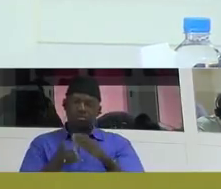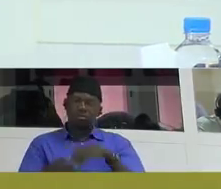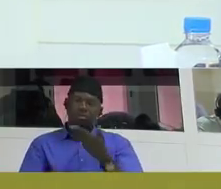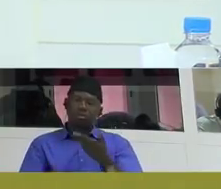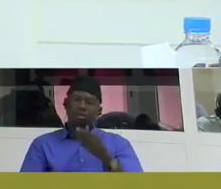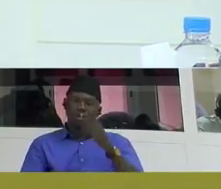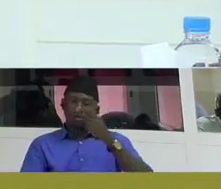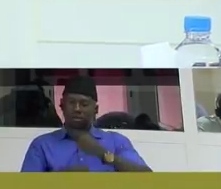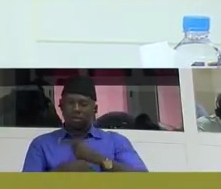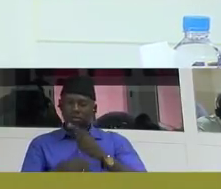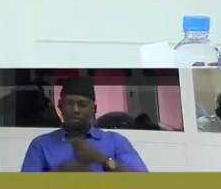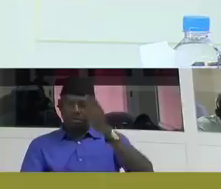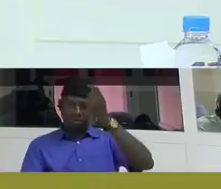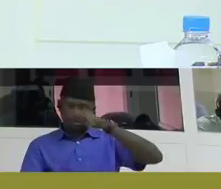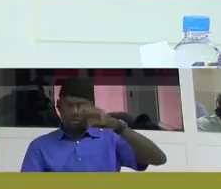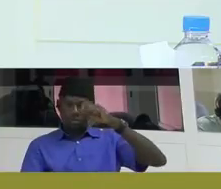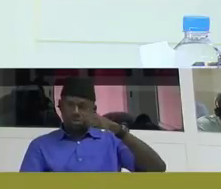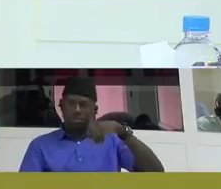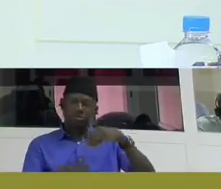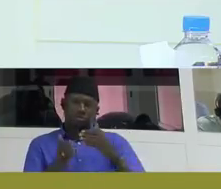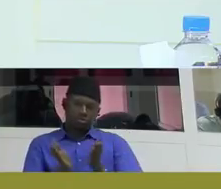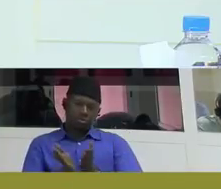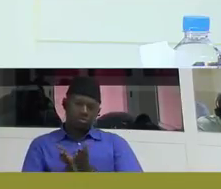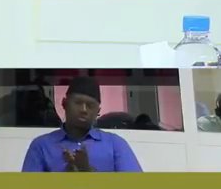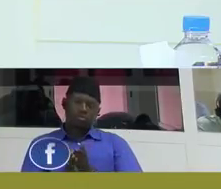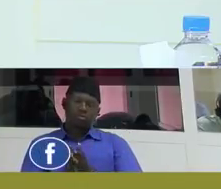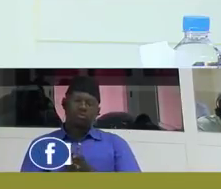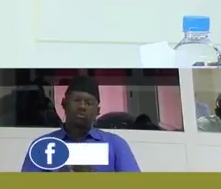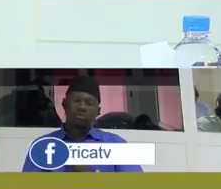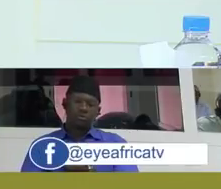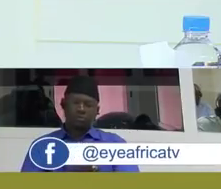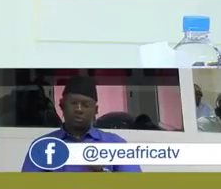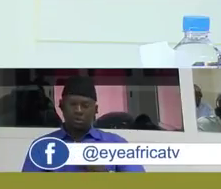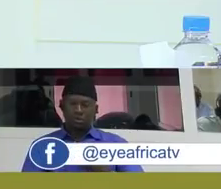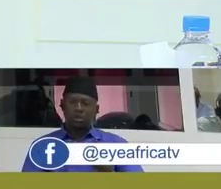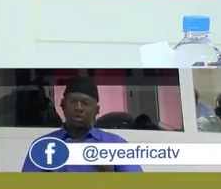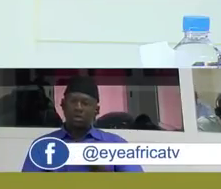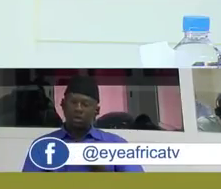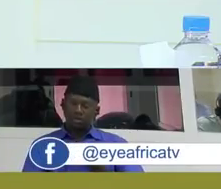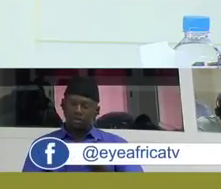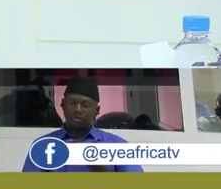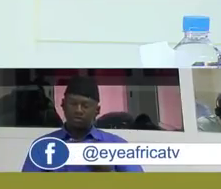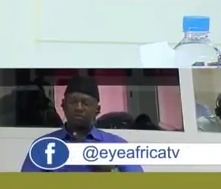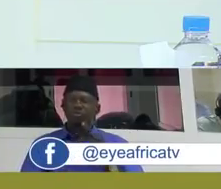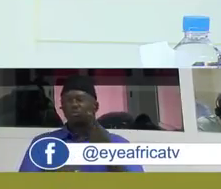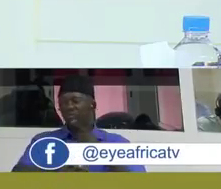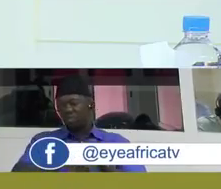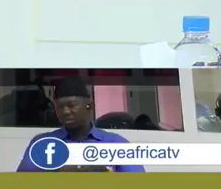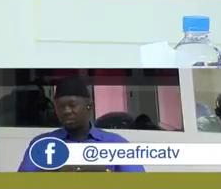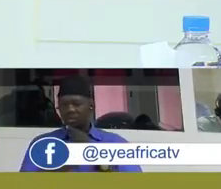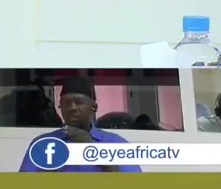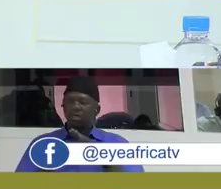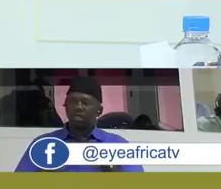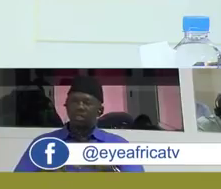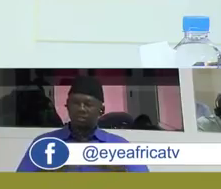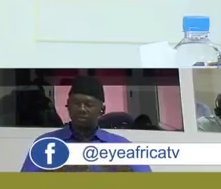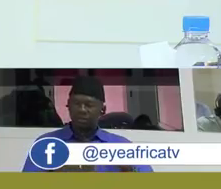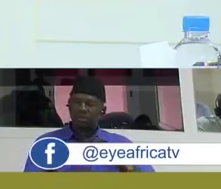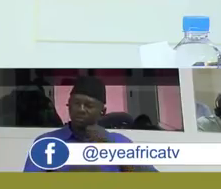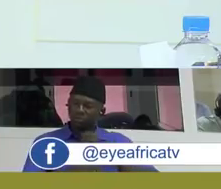We have instances where church activities were being